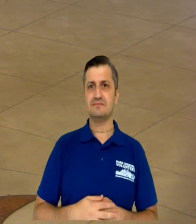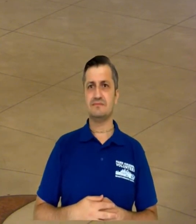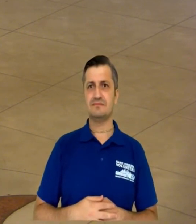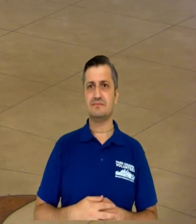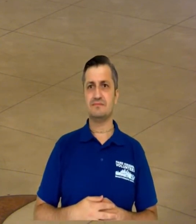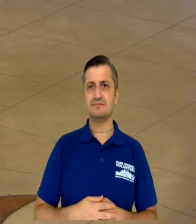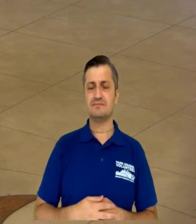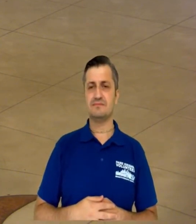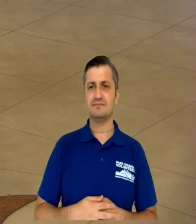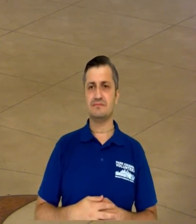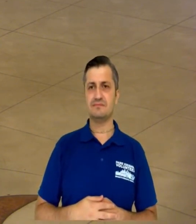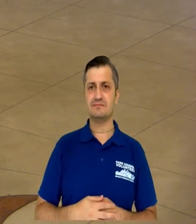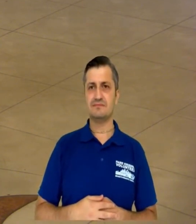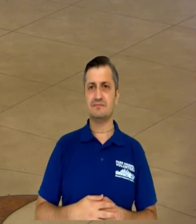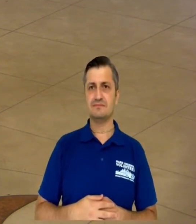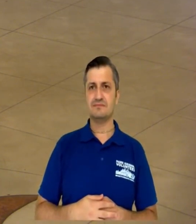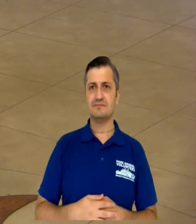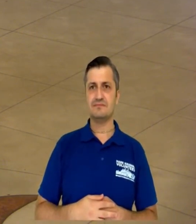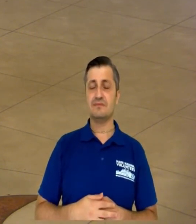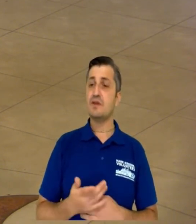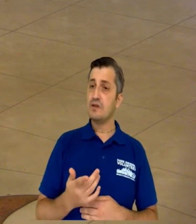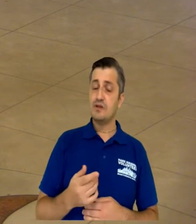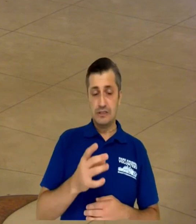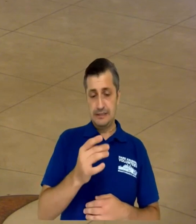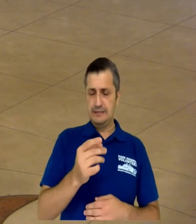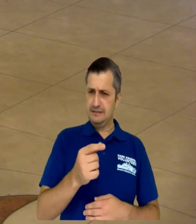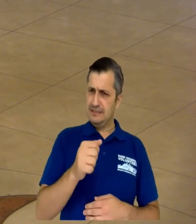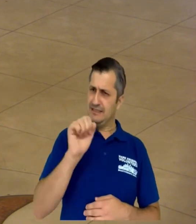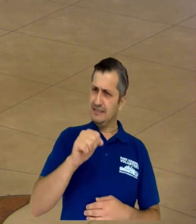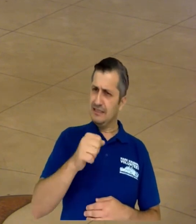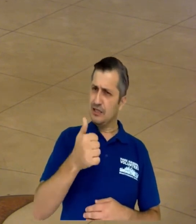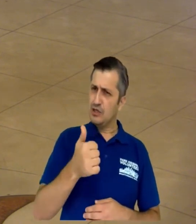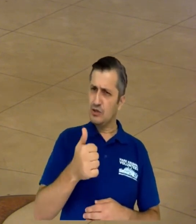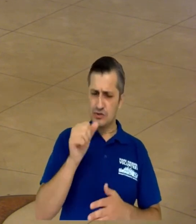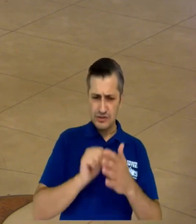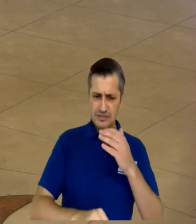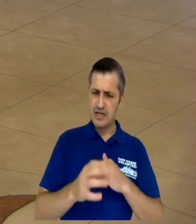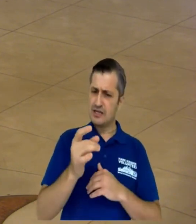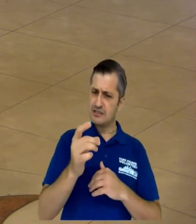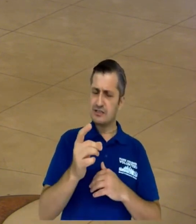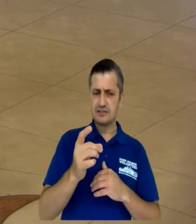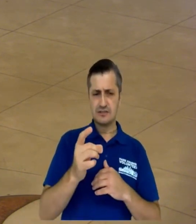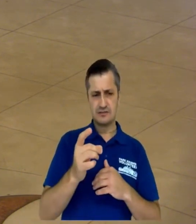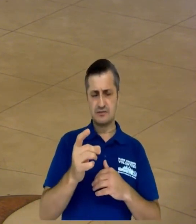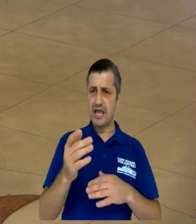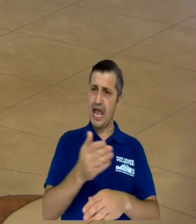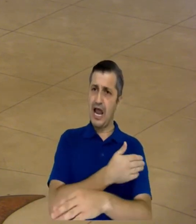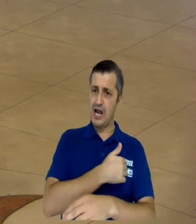with quality rounds, chanting of the Hare Krishna mantra, we see that our whole day goes well. At least